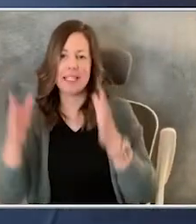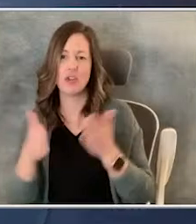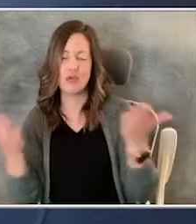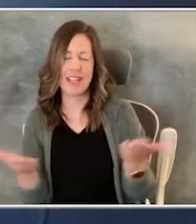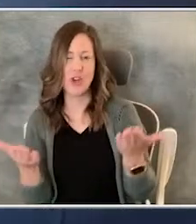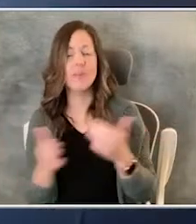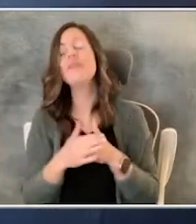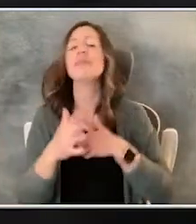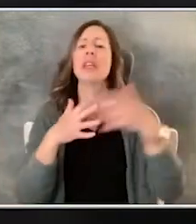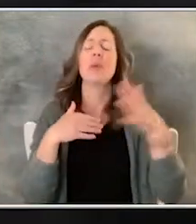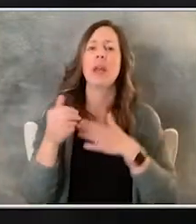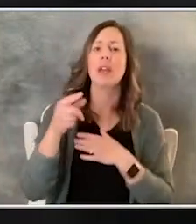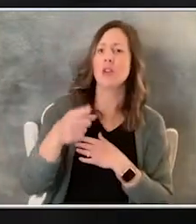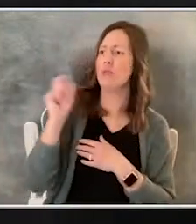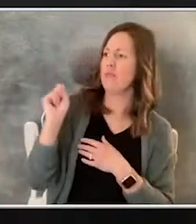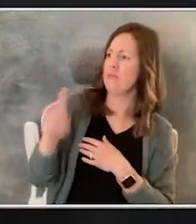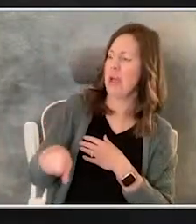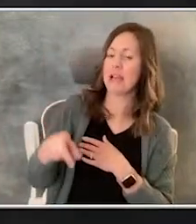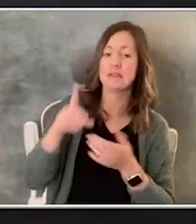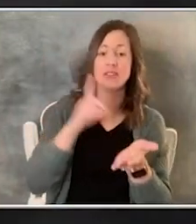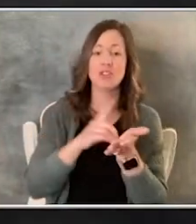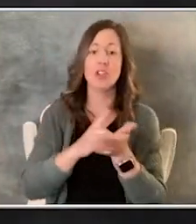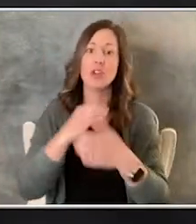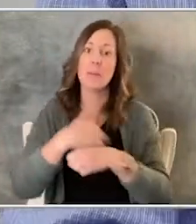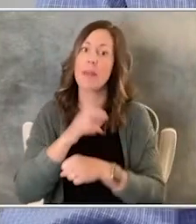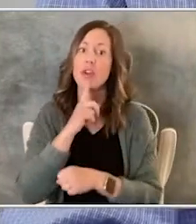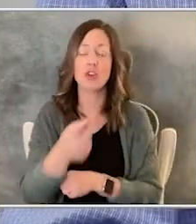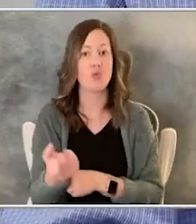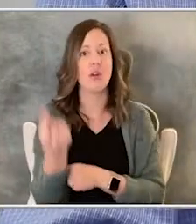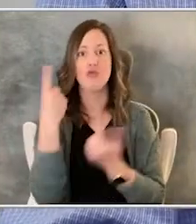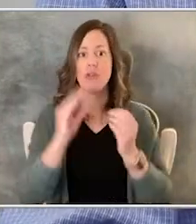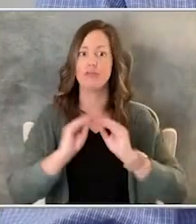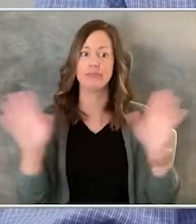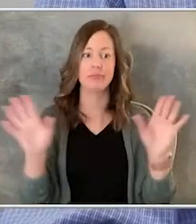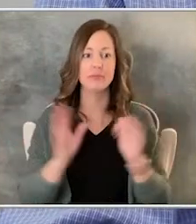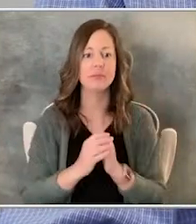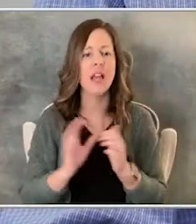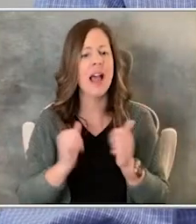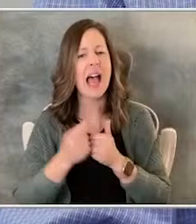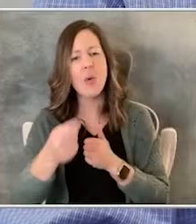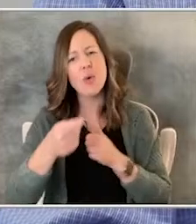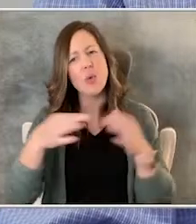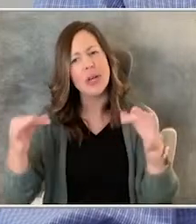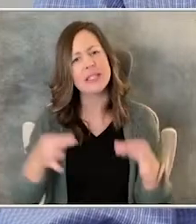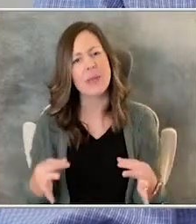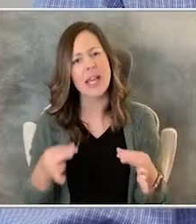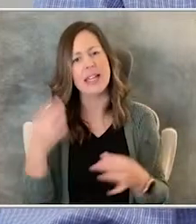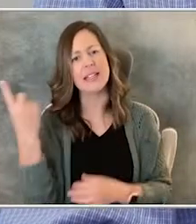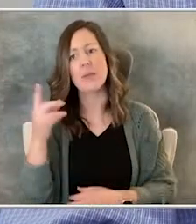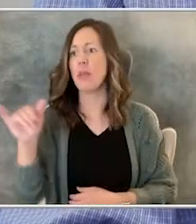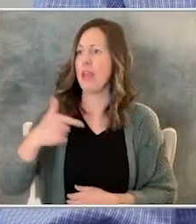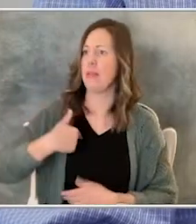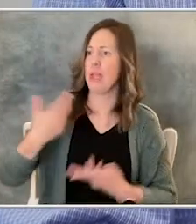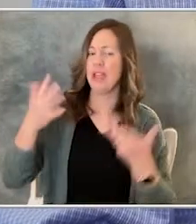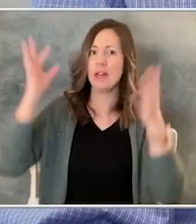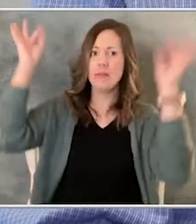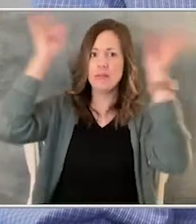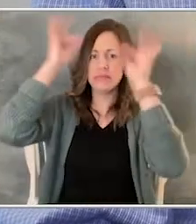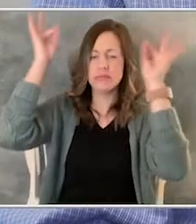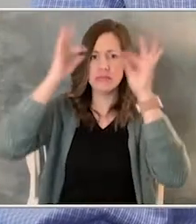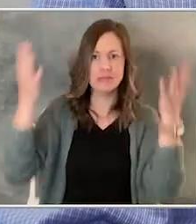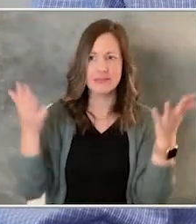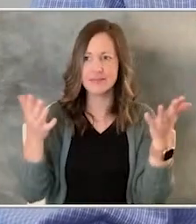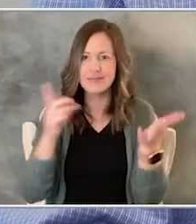to the doctor. After a stress test and heart catheterization, doctors discovered something, and it wasn't good. A